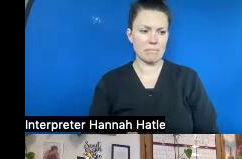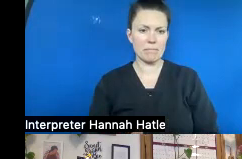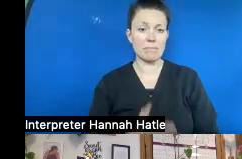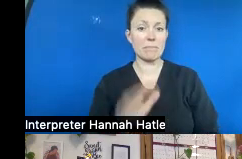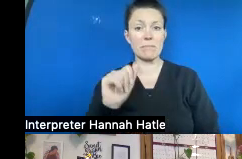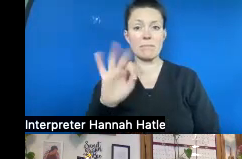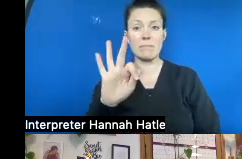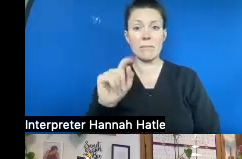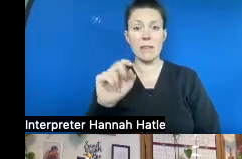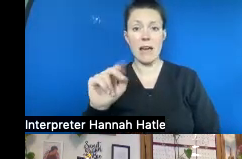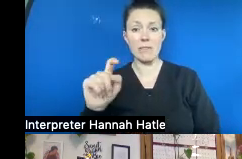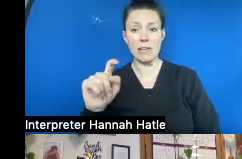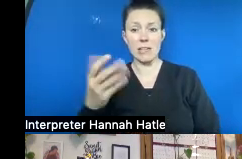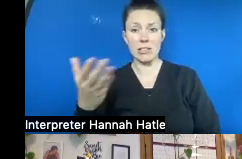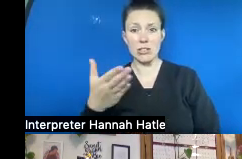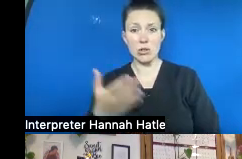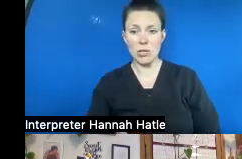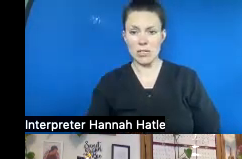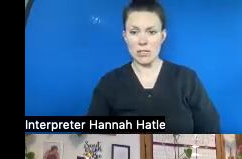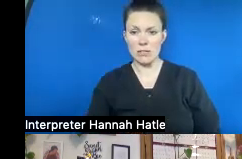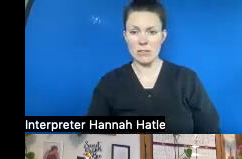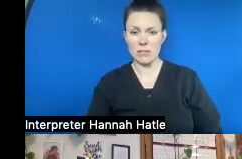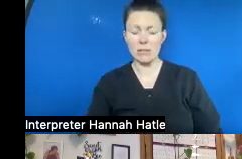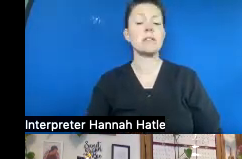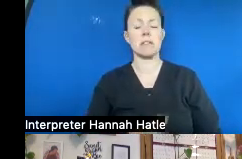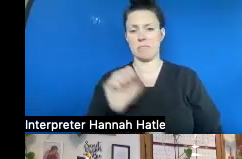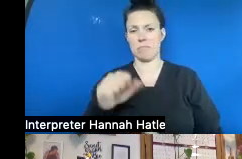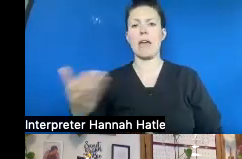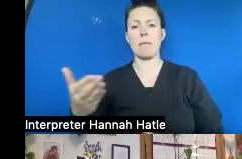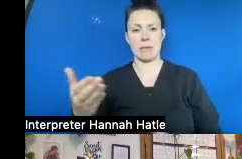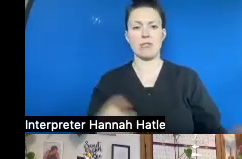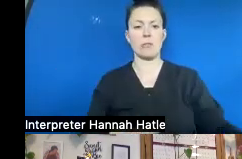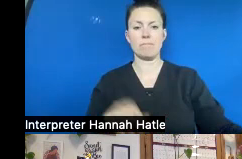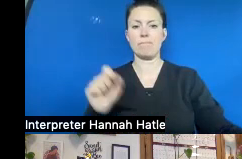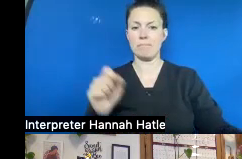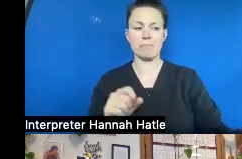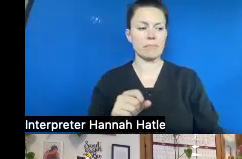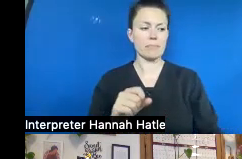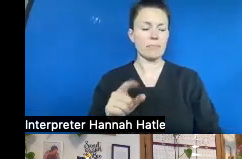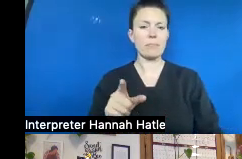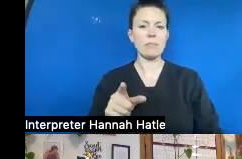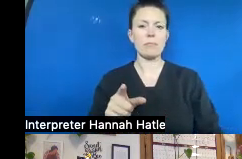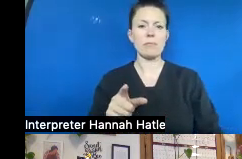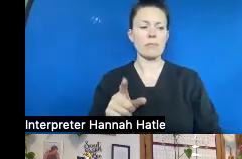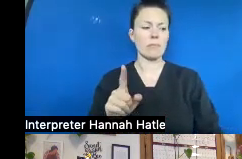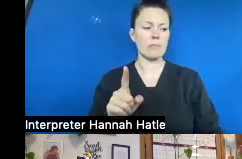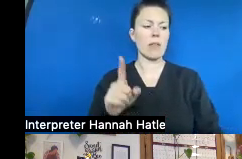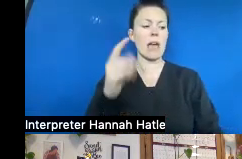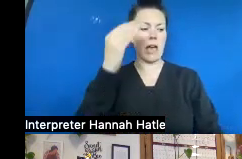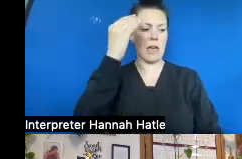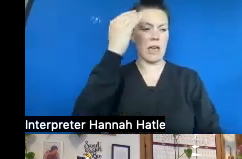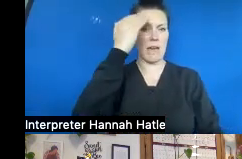Afton, are you here? Or Yeah, no, I'm here. So I am familiar with a couple of the